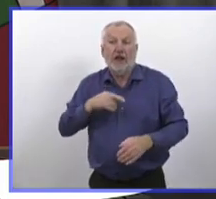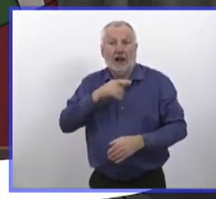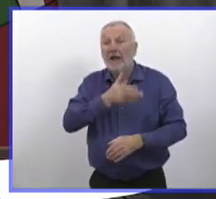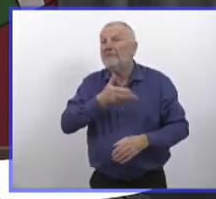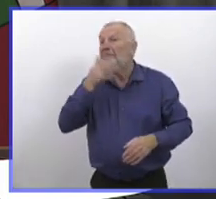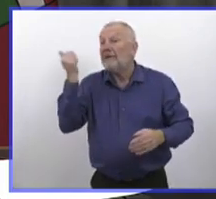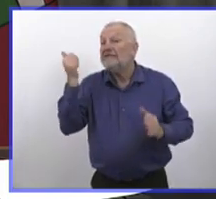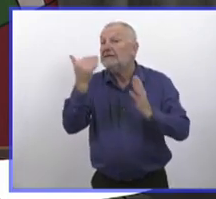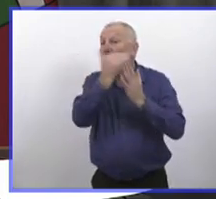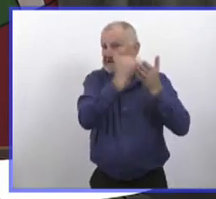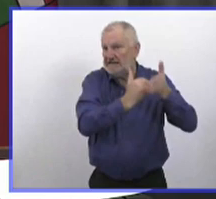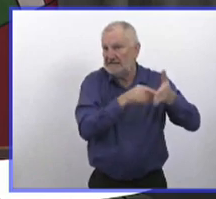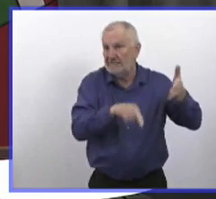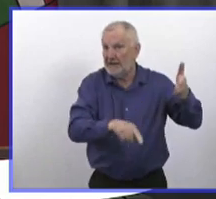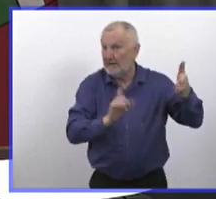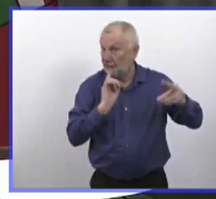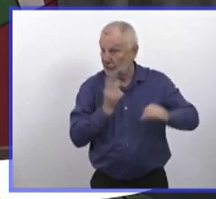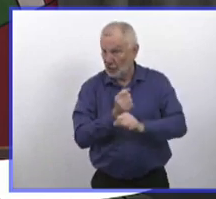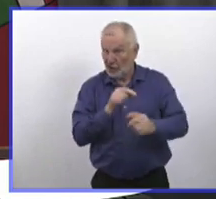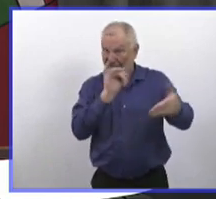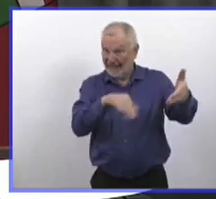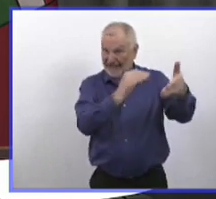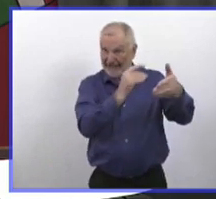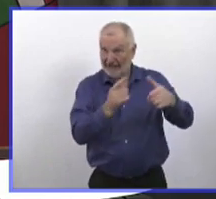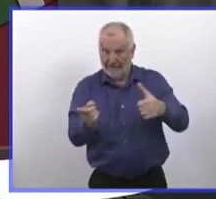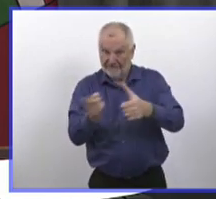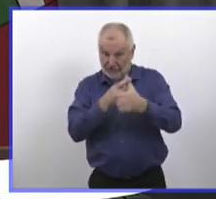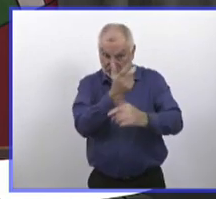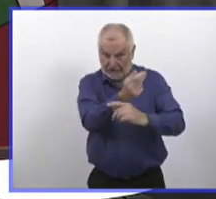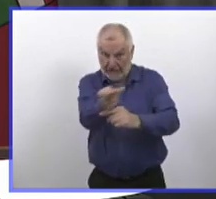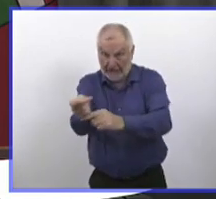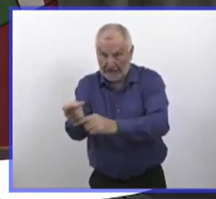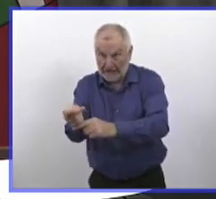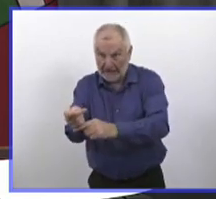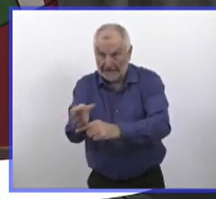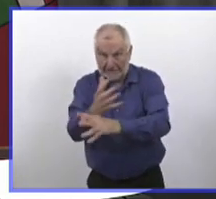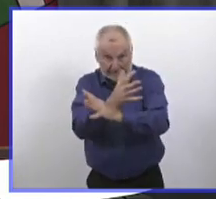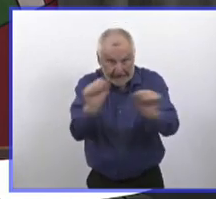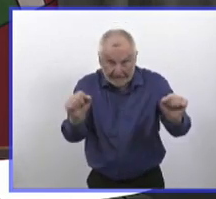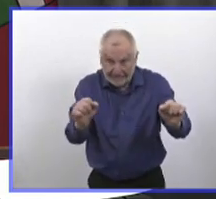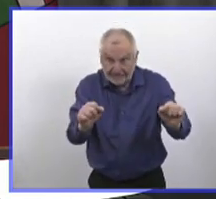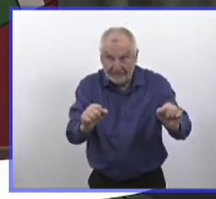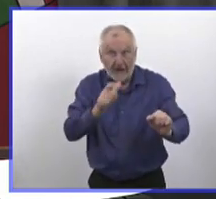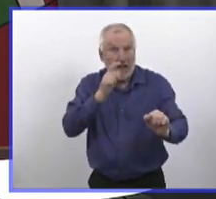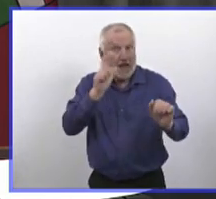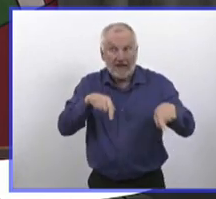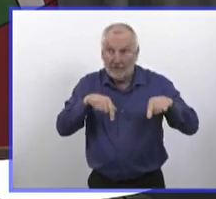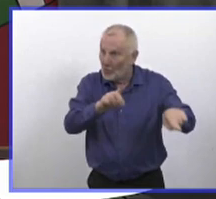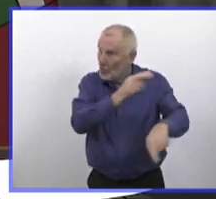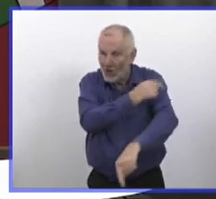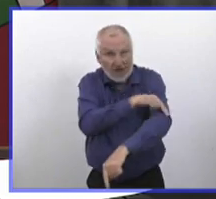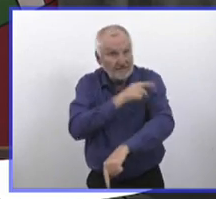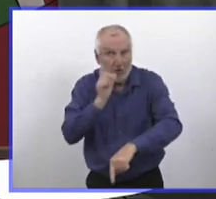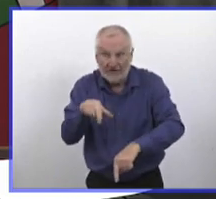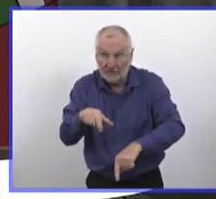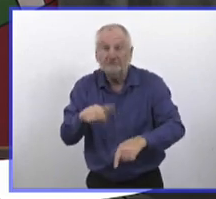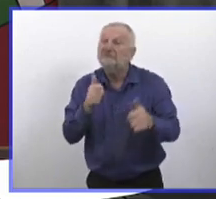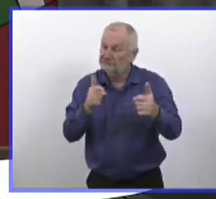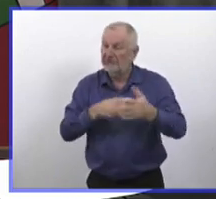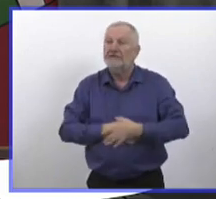ending up in the hospital. So priority 1 people who have chronic health conditions, including the